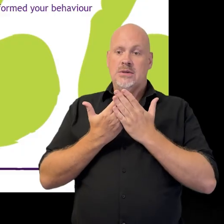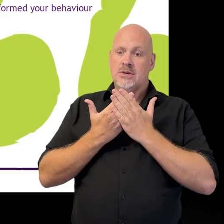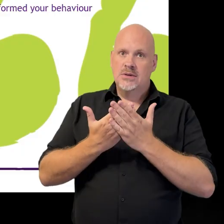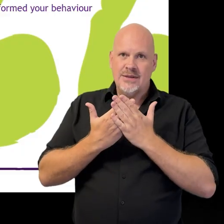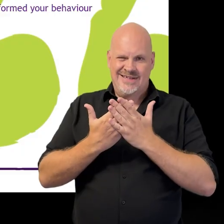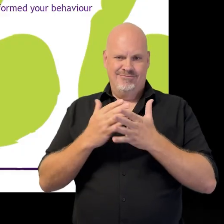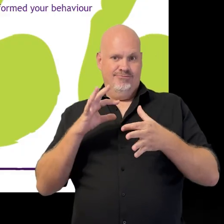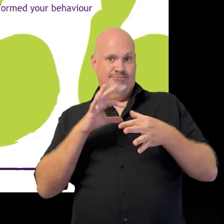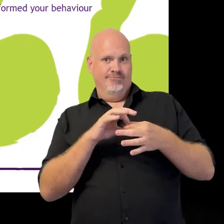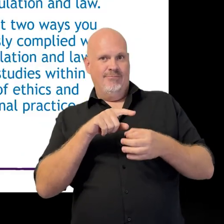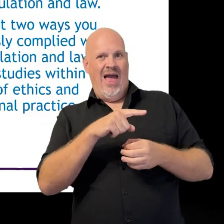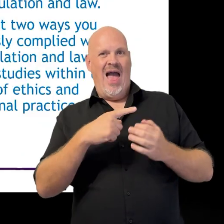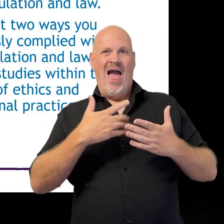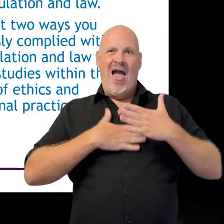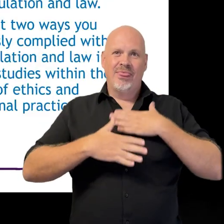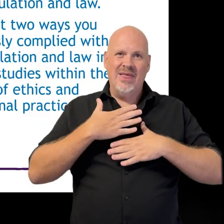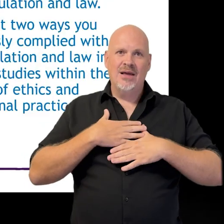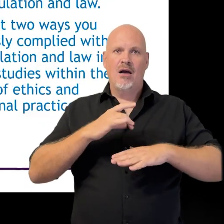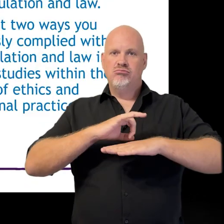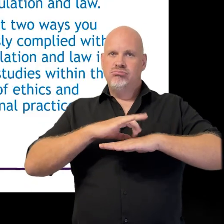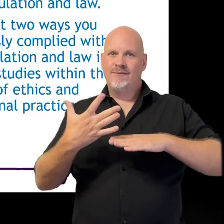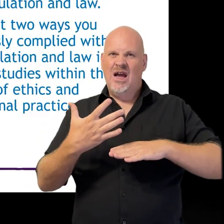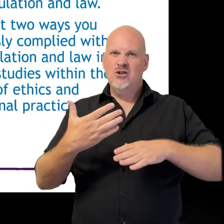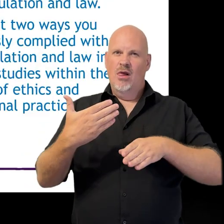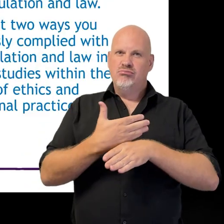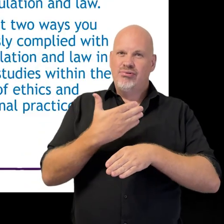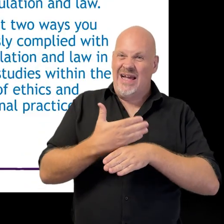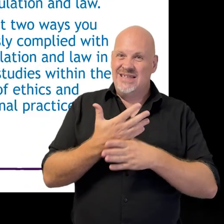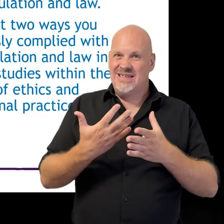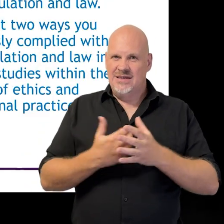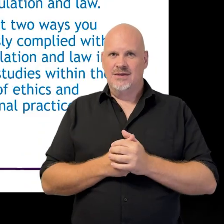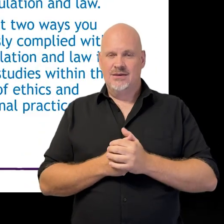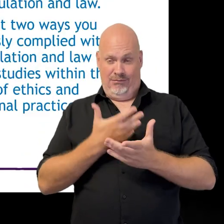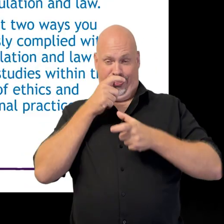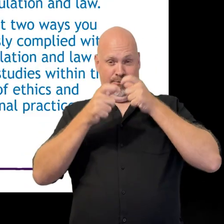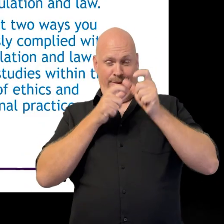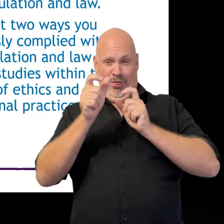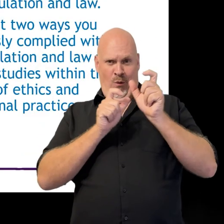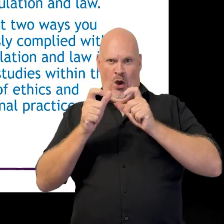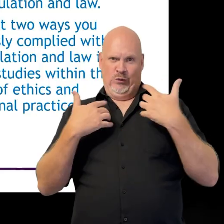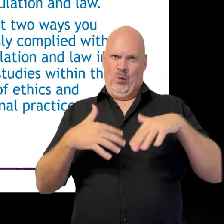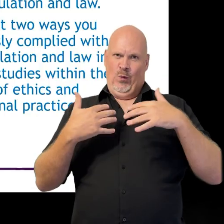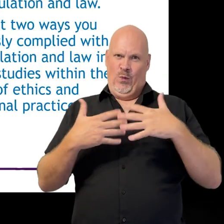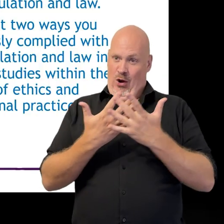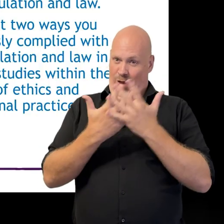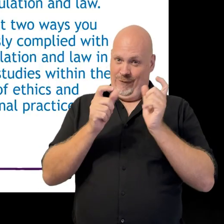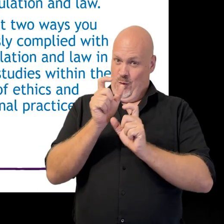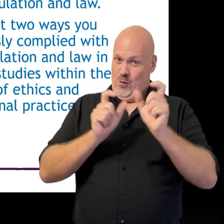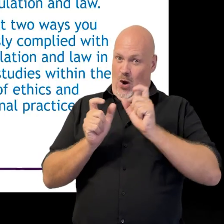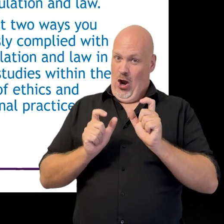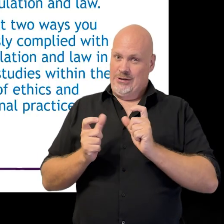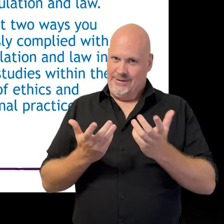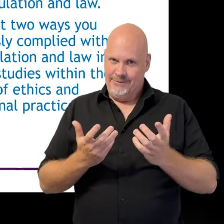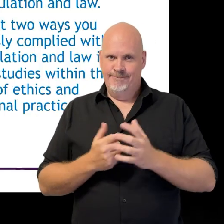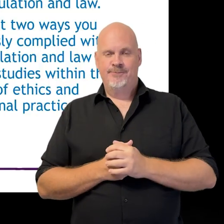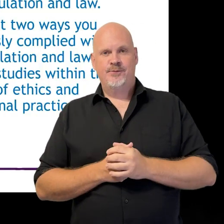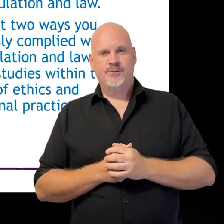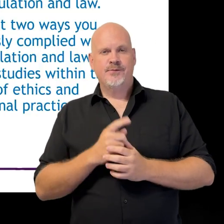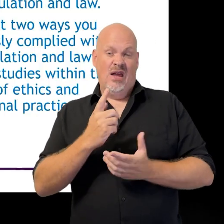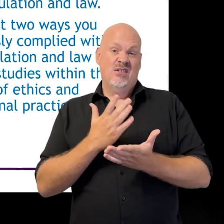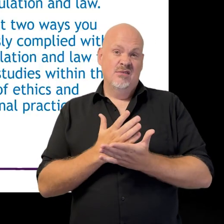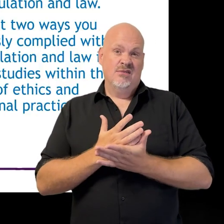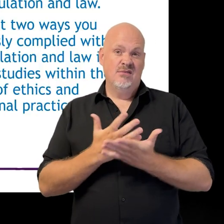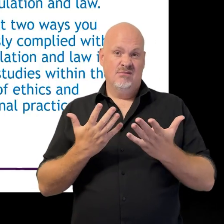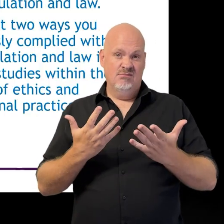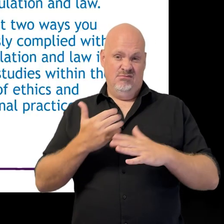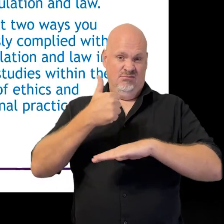Let's move on to question 2. So Novus Care tell us that as a provider of care, they are rightly rigorous